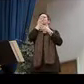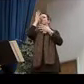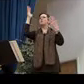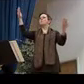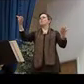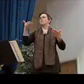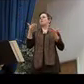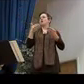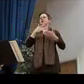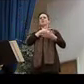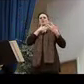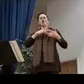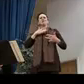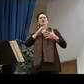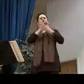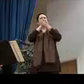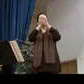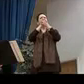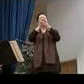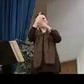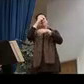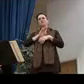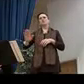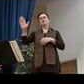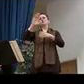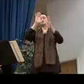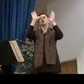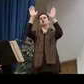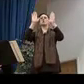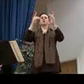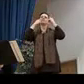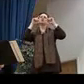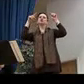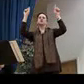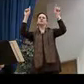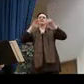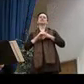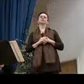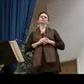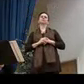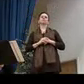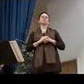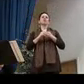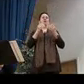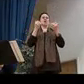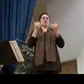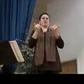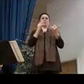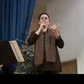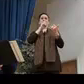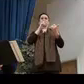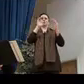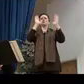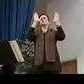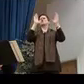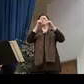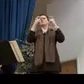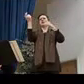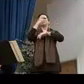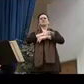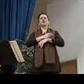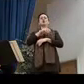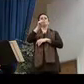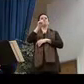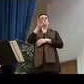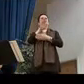your incredible achievements. This is a great day for you. Great Falls College MSU is a very special